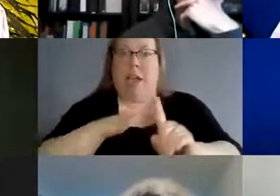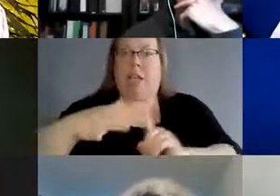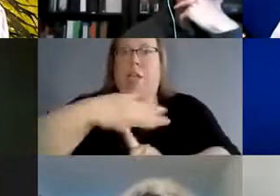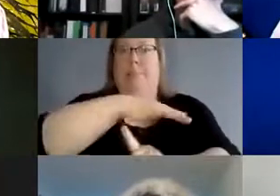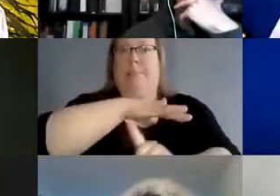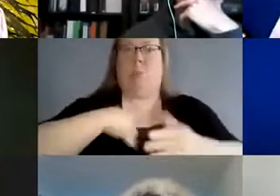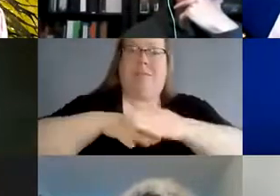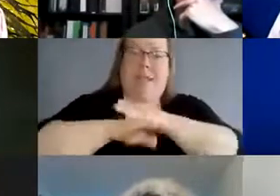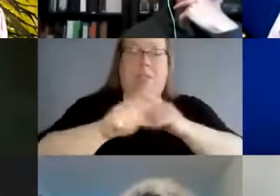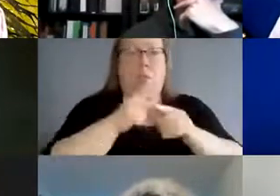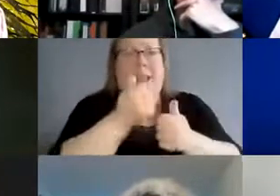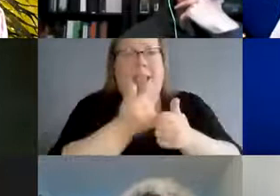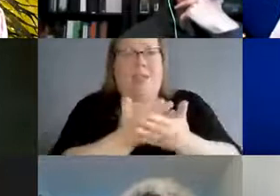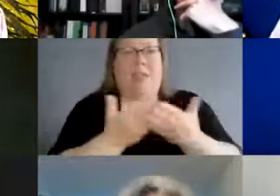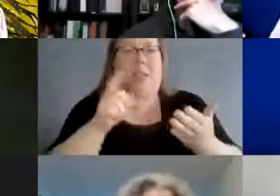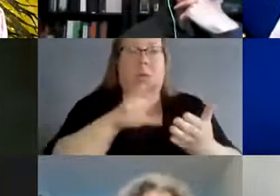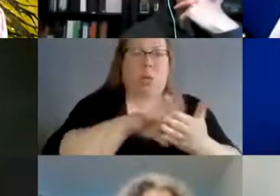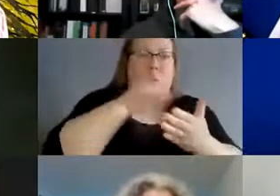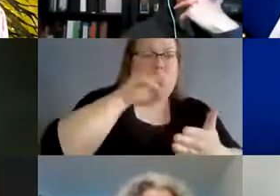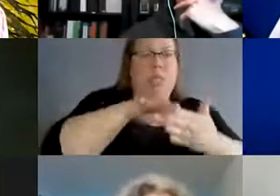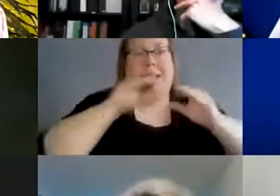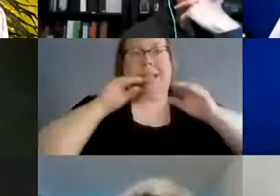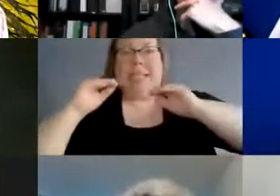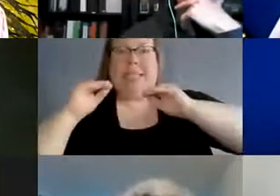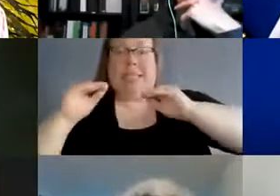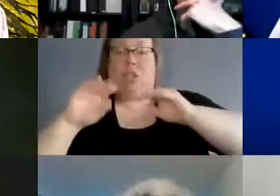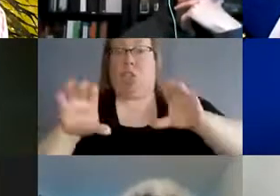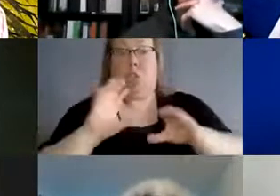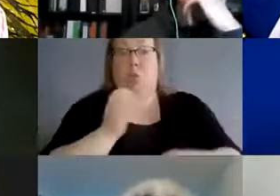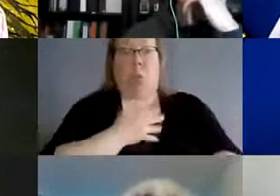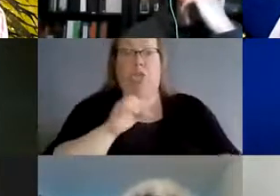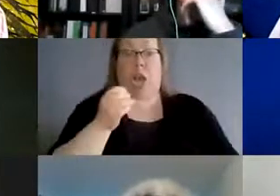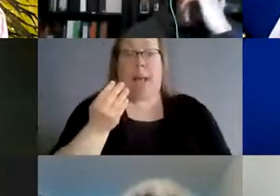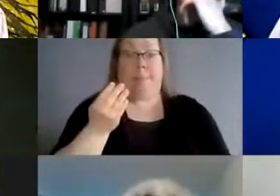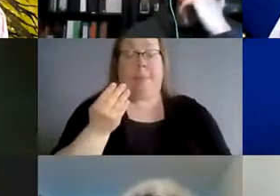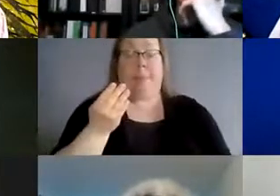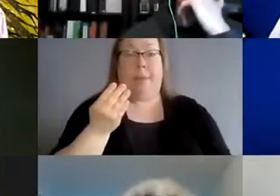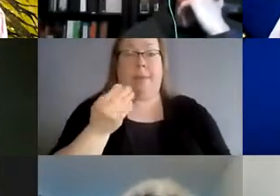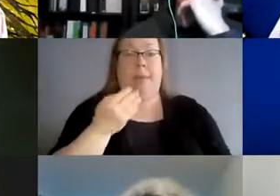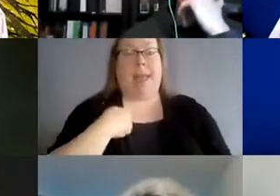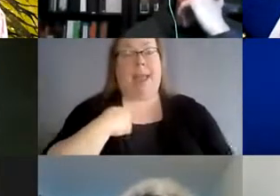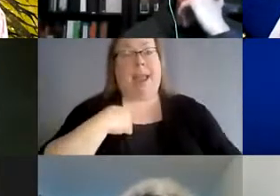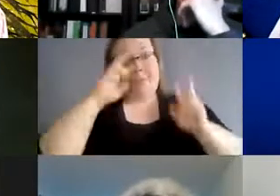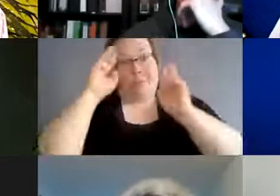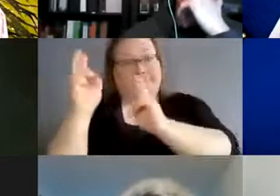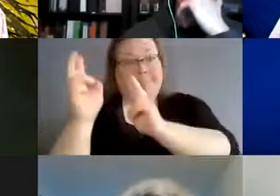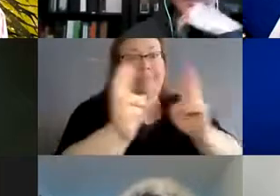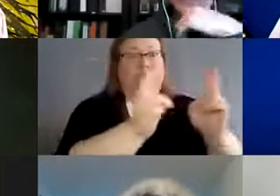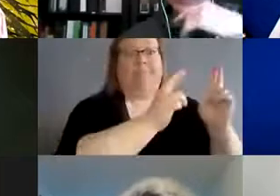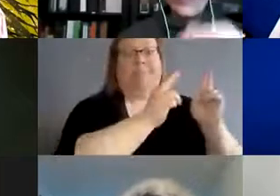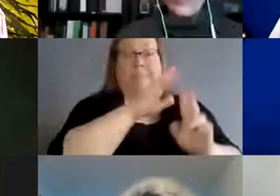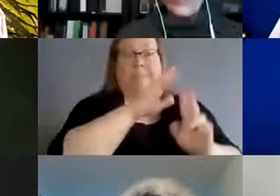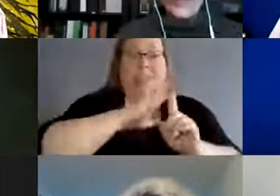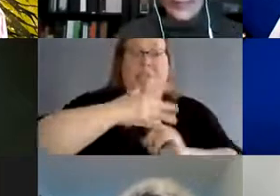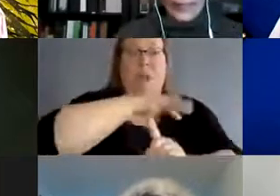materials that we need to learn, study, teach, and do our jobs, and have a respectful environment where every single